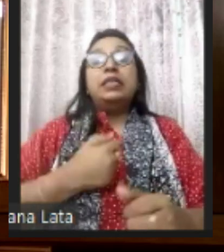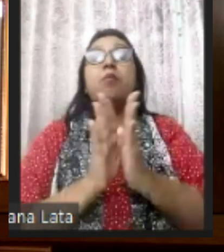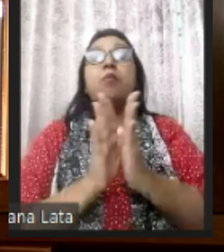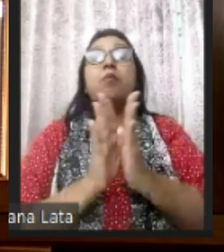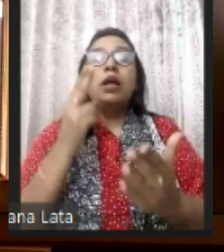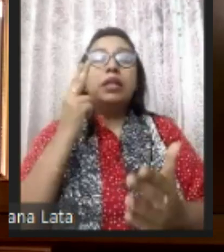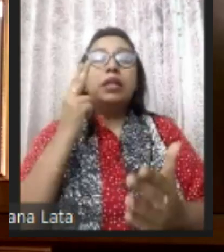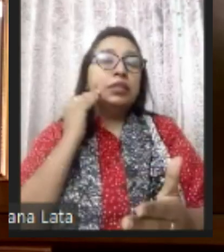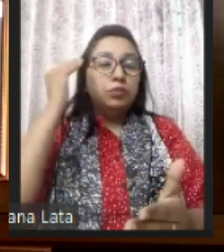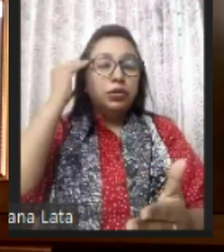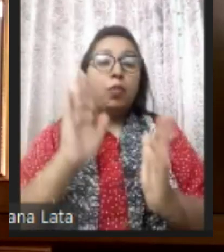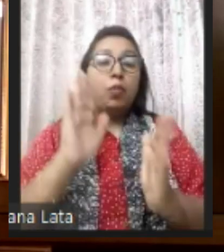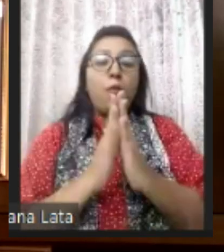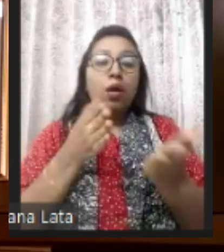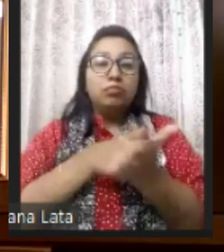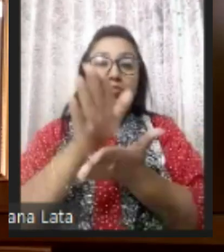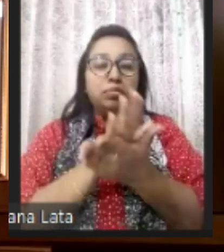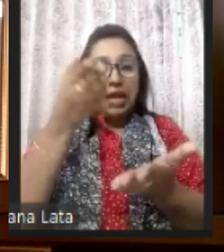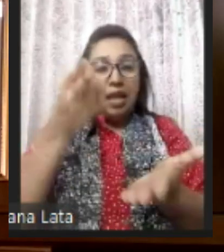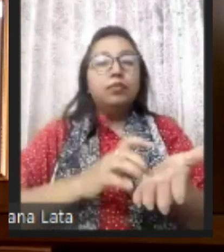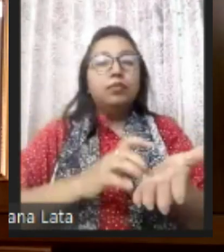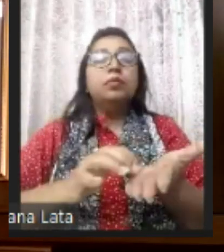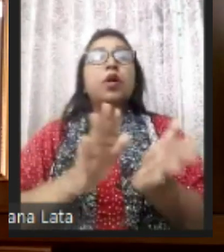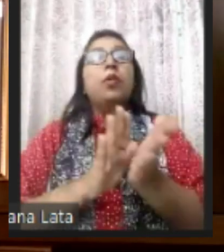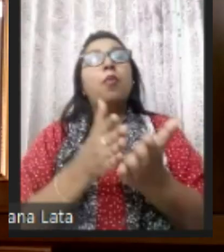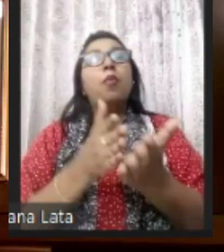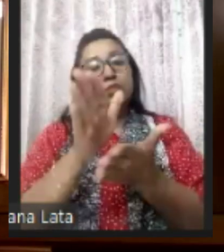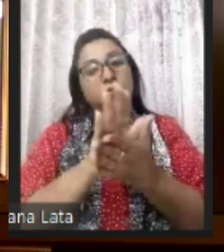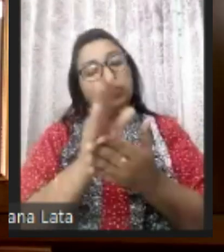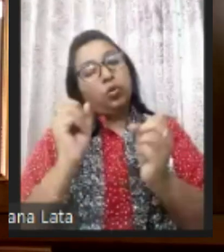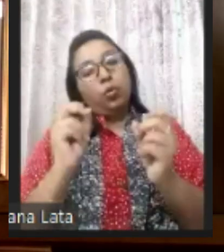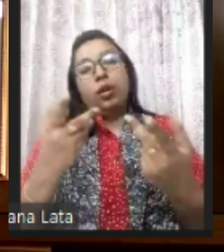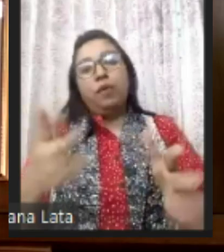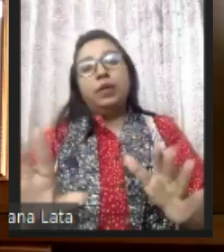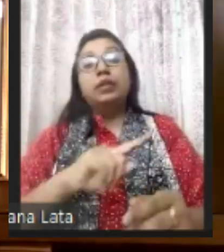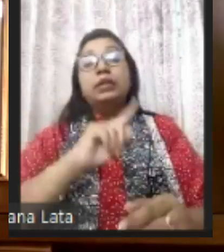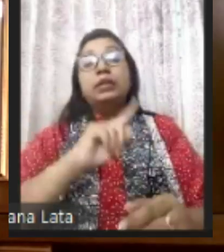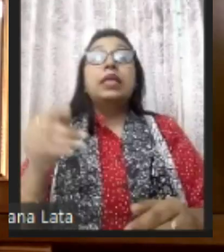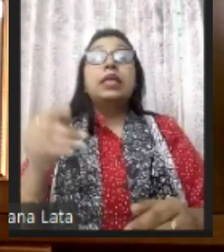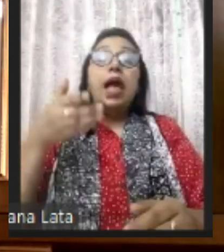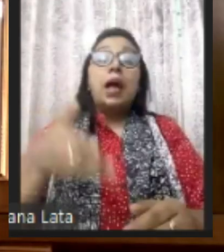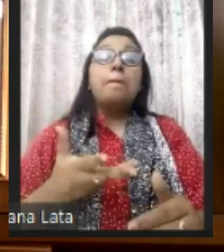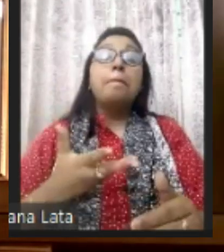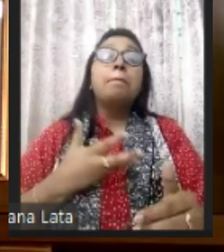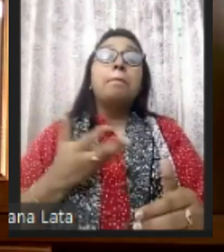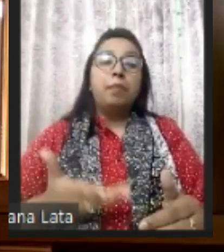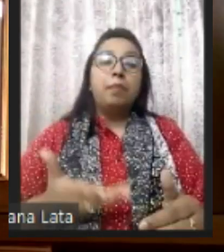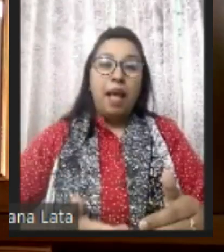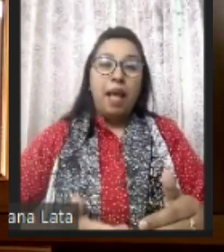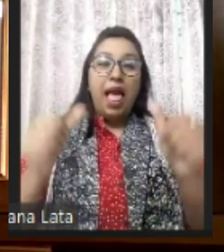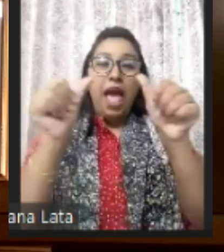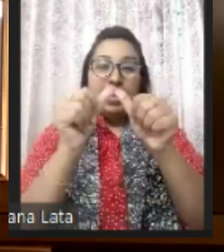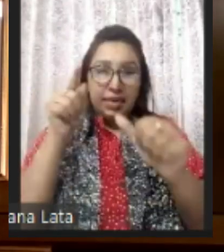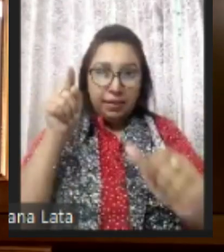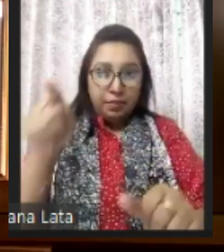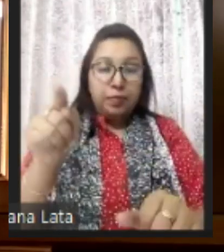A reliable and acceptable online dictionary created in collaboration with Bangla Academy. As a result, all